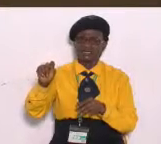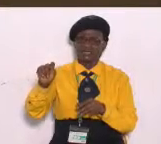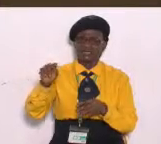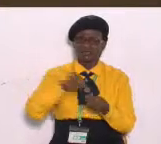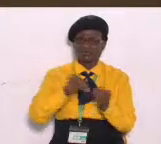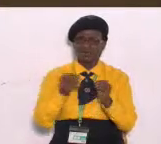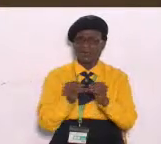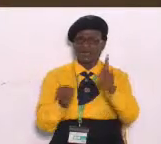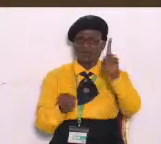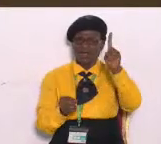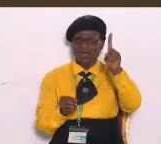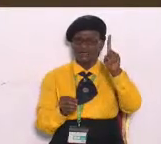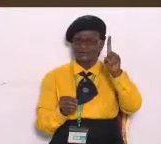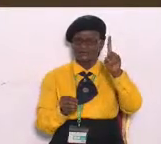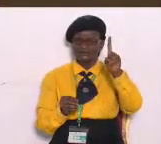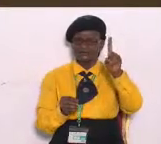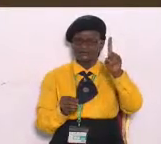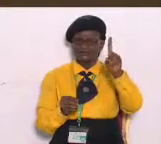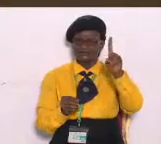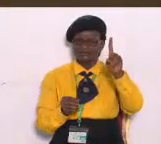number one